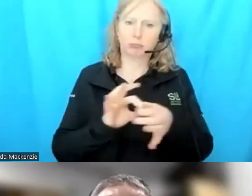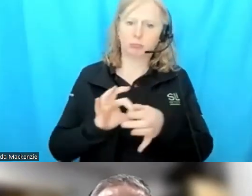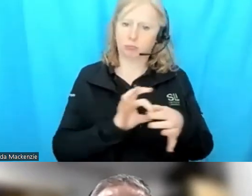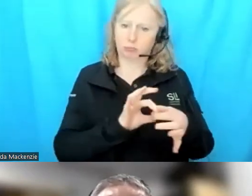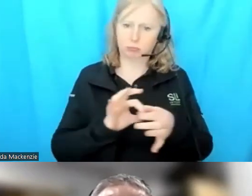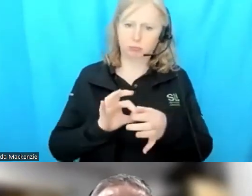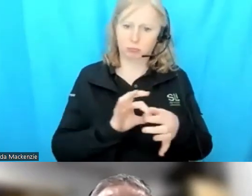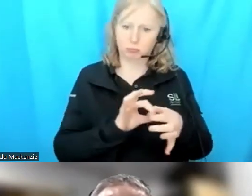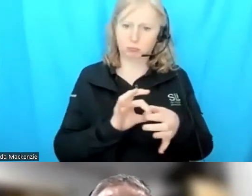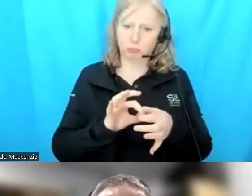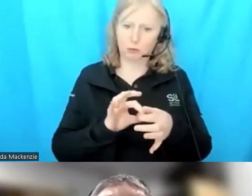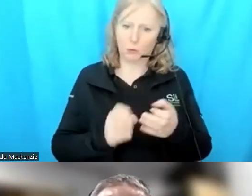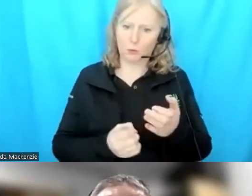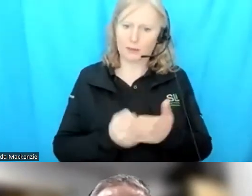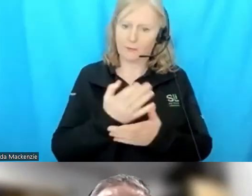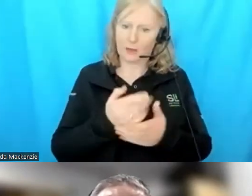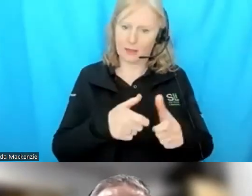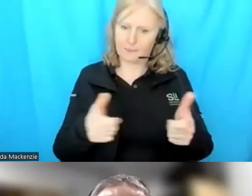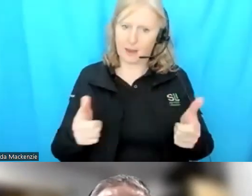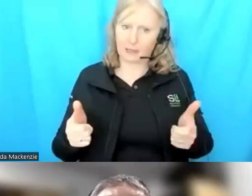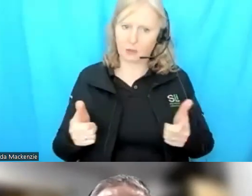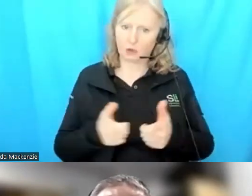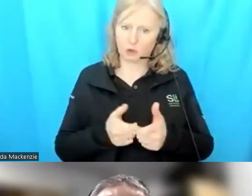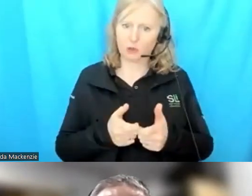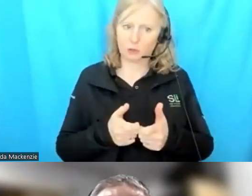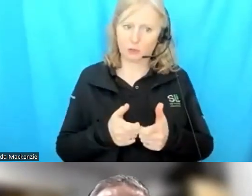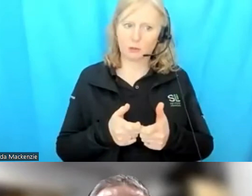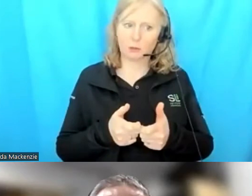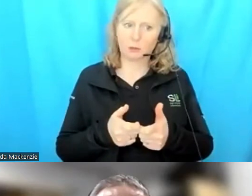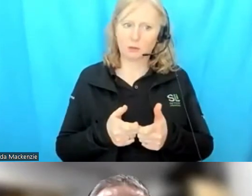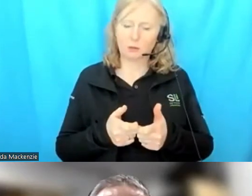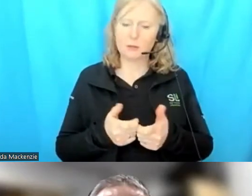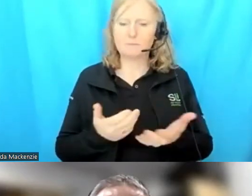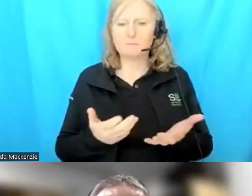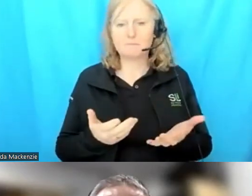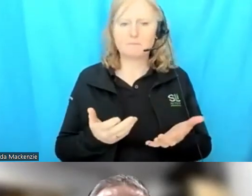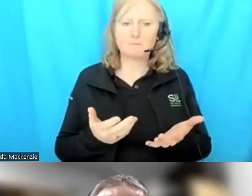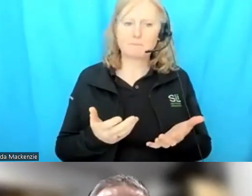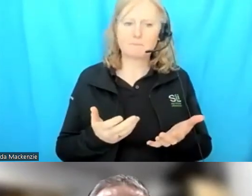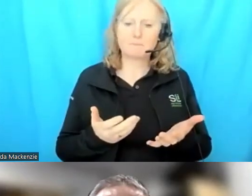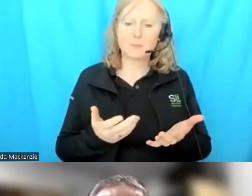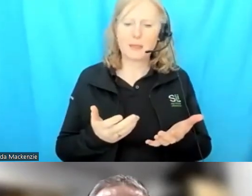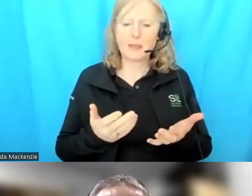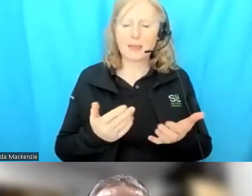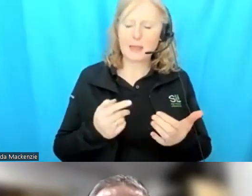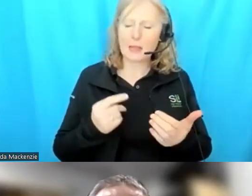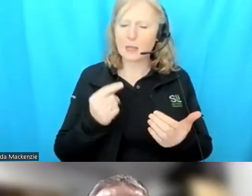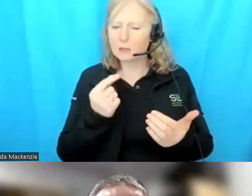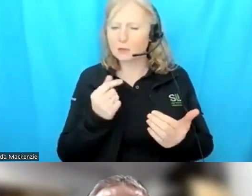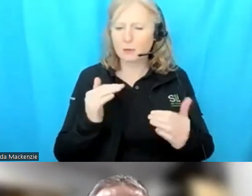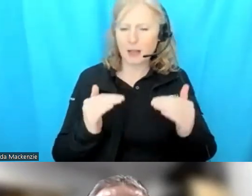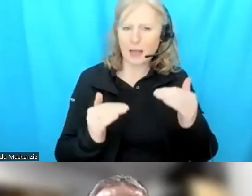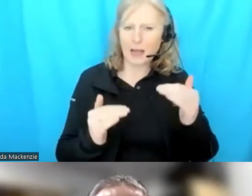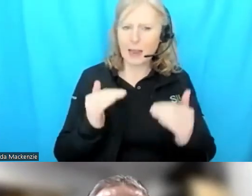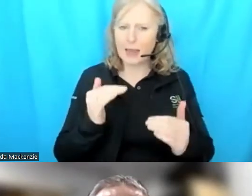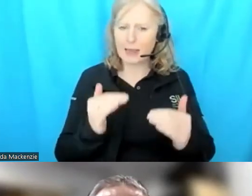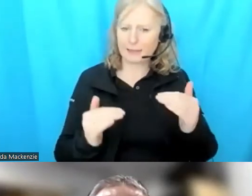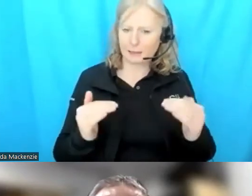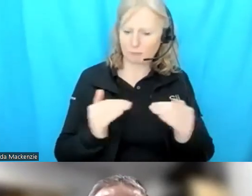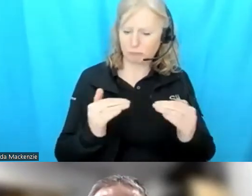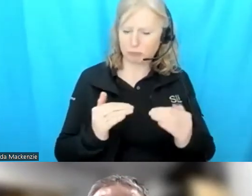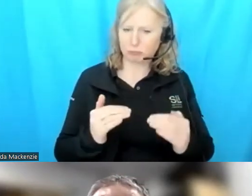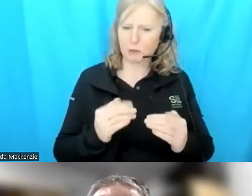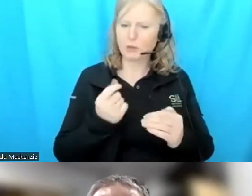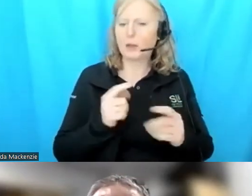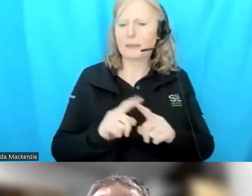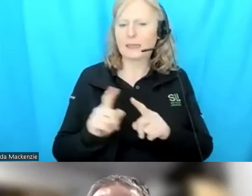who developed that package, and they kind of align, but there are some differences, but